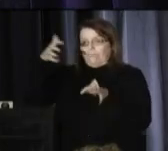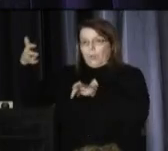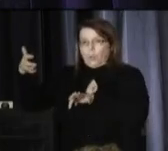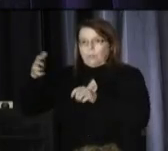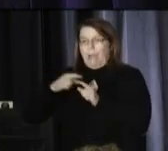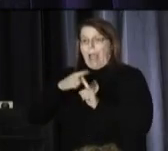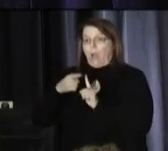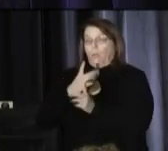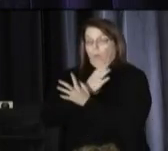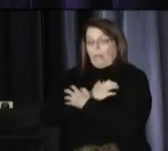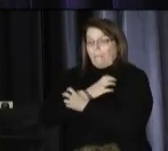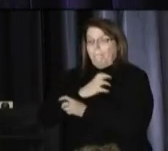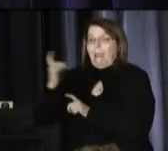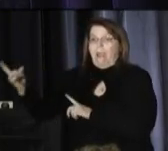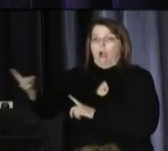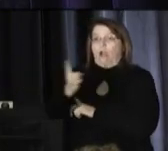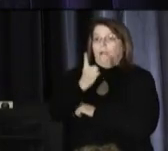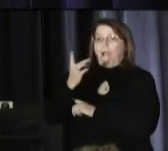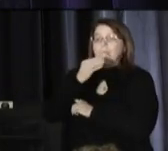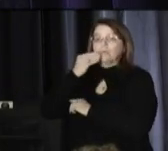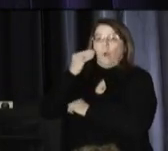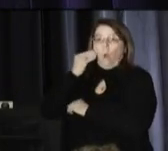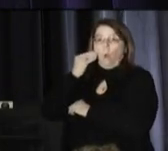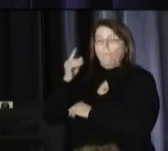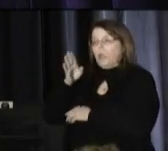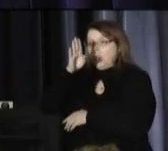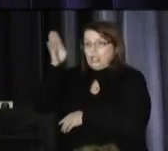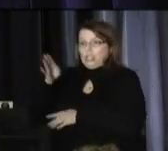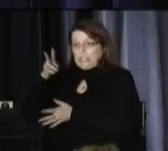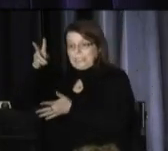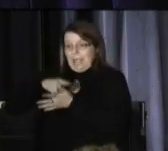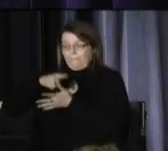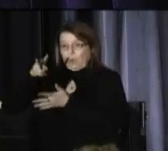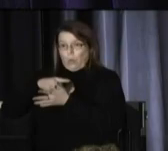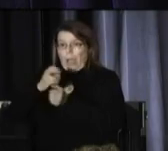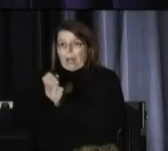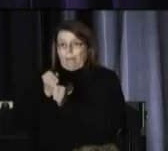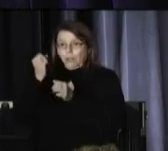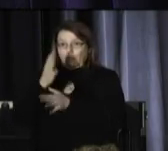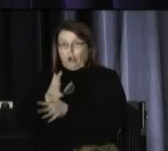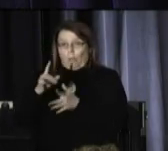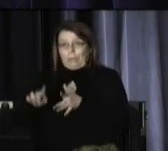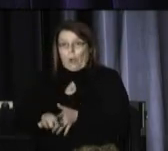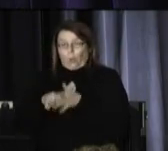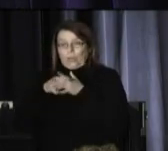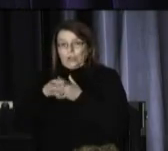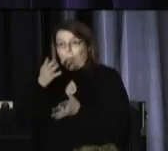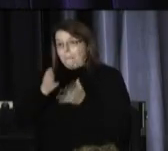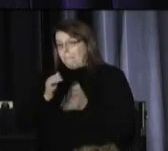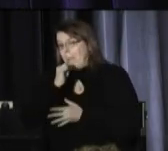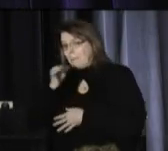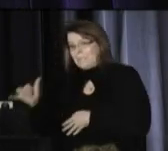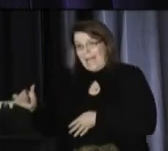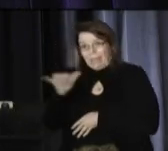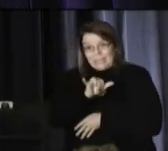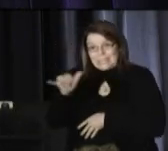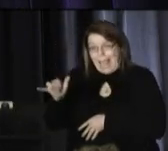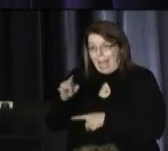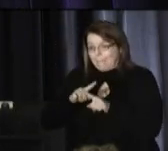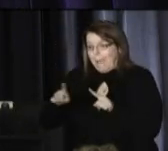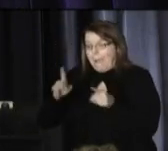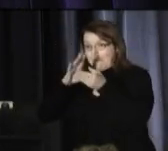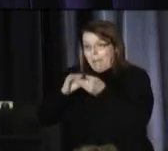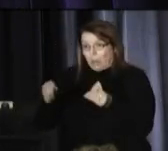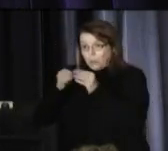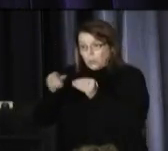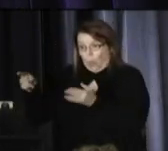the bear comes home, she's never read the German original. Maybe it's not the same, but in the story she read as